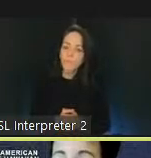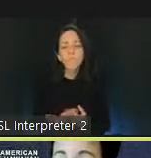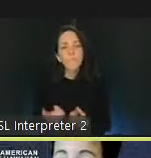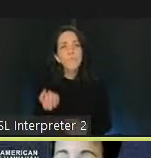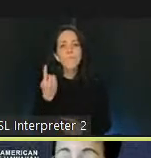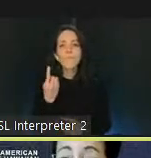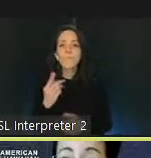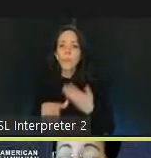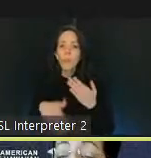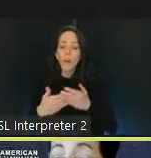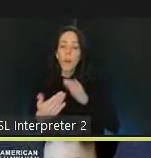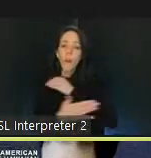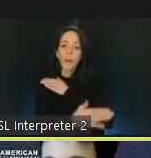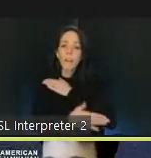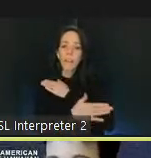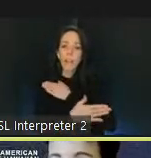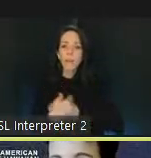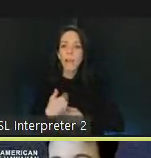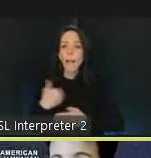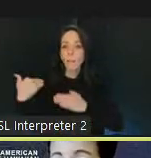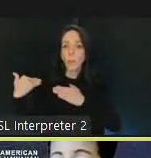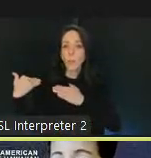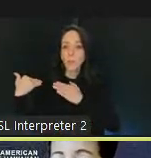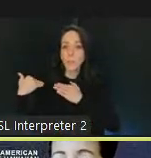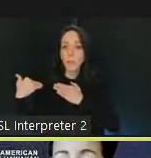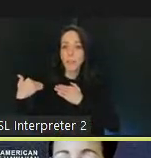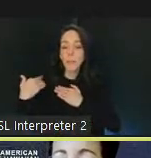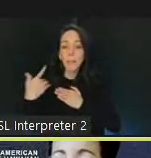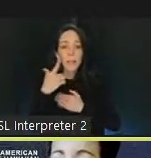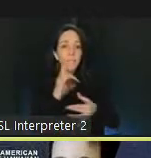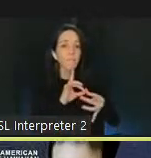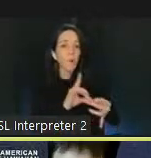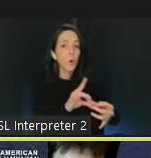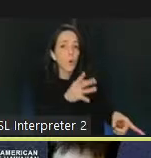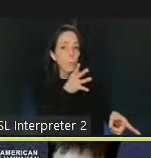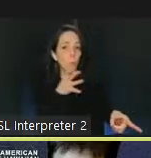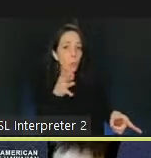responsibilities with regard to rural lands, but